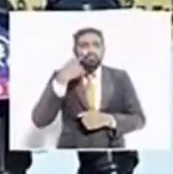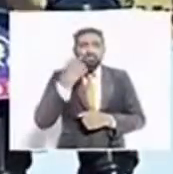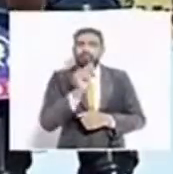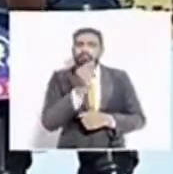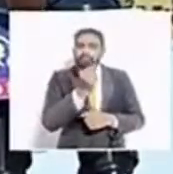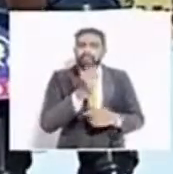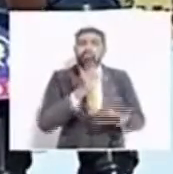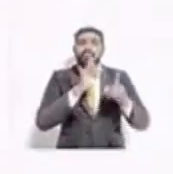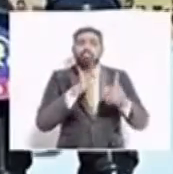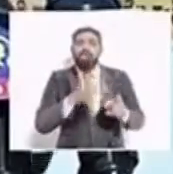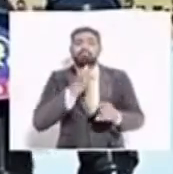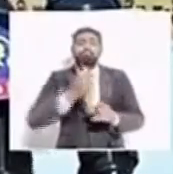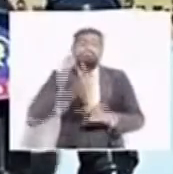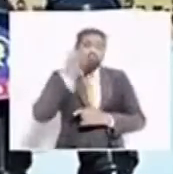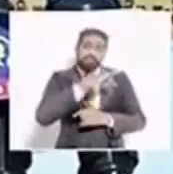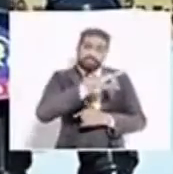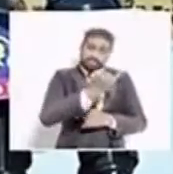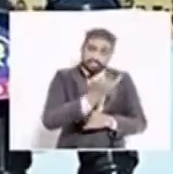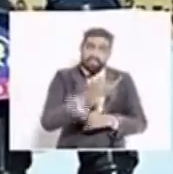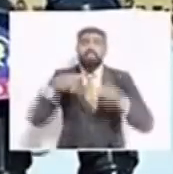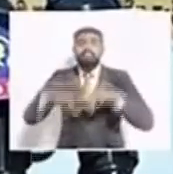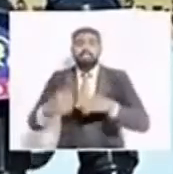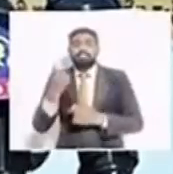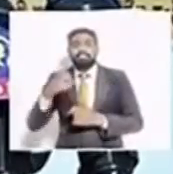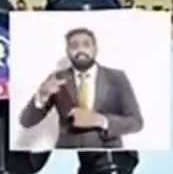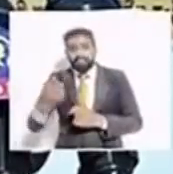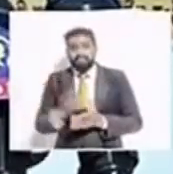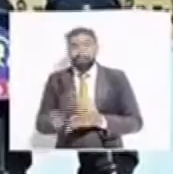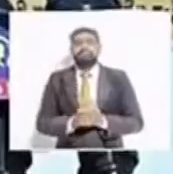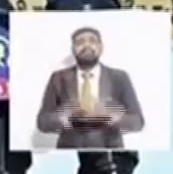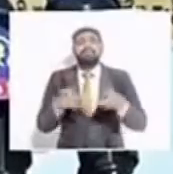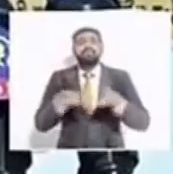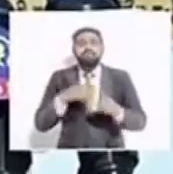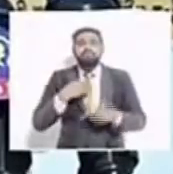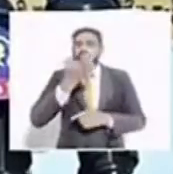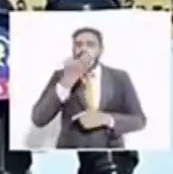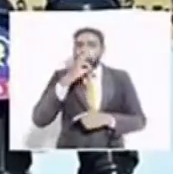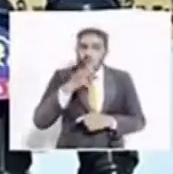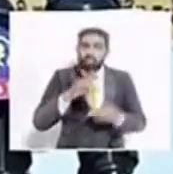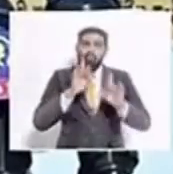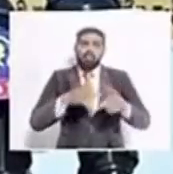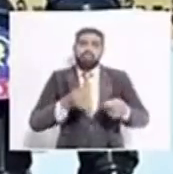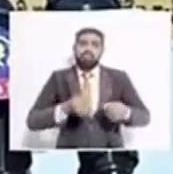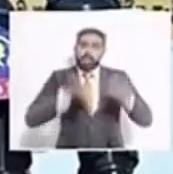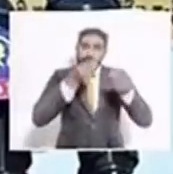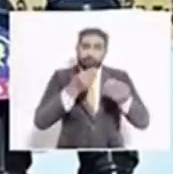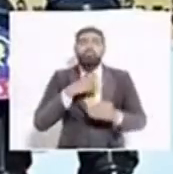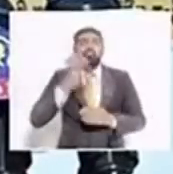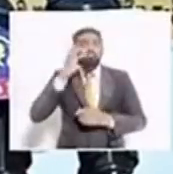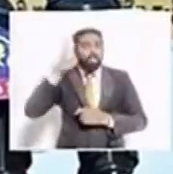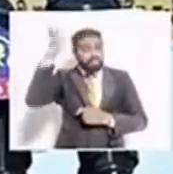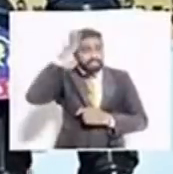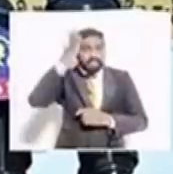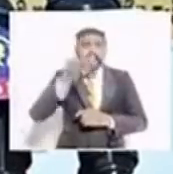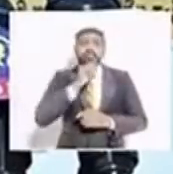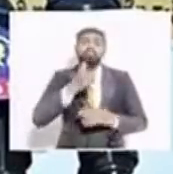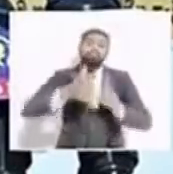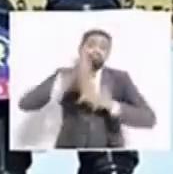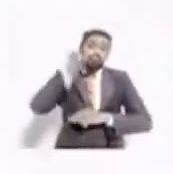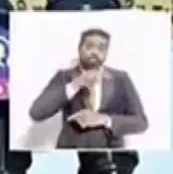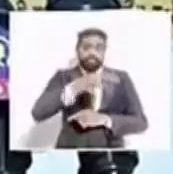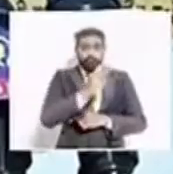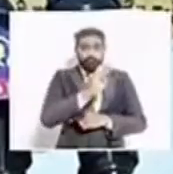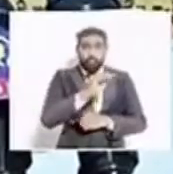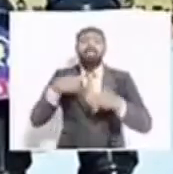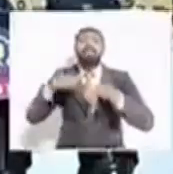1200 rupees. Prices of salt packets have increased. Coconut oil, which used to cost 240 rupees, now costs 570